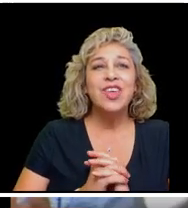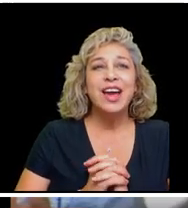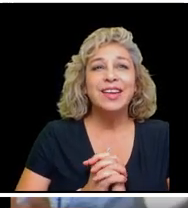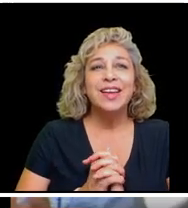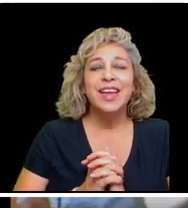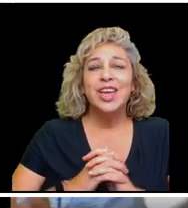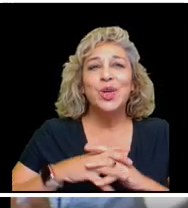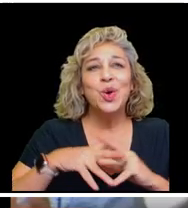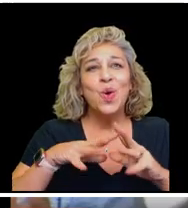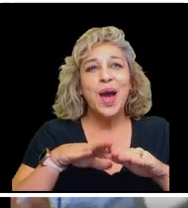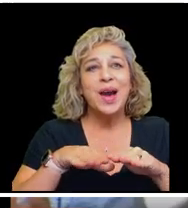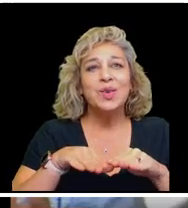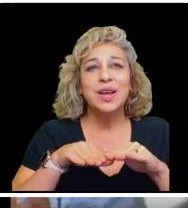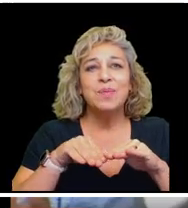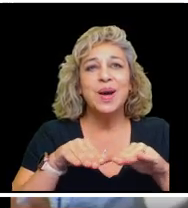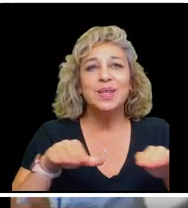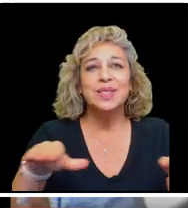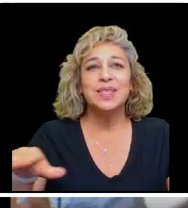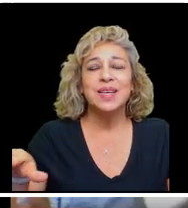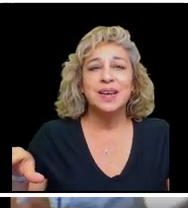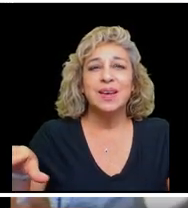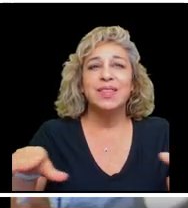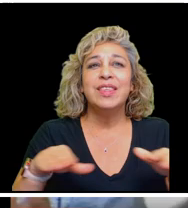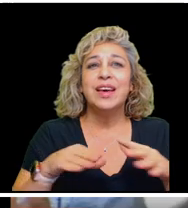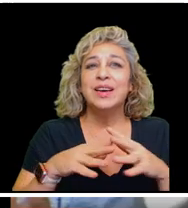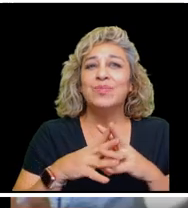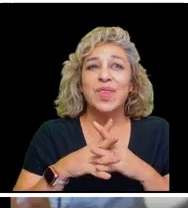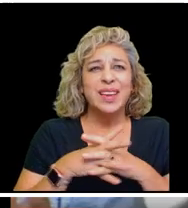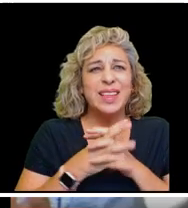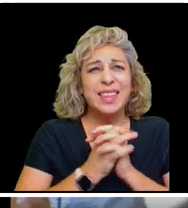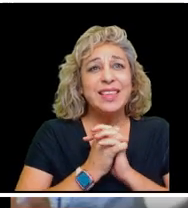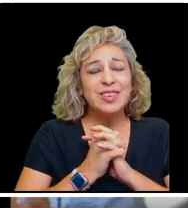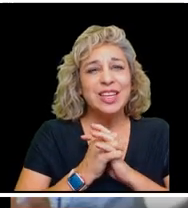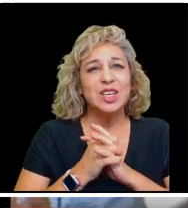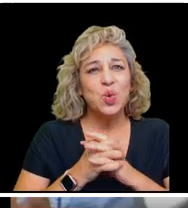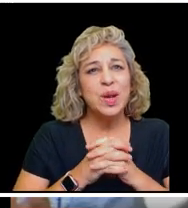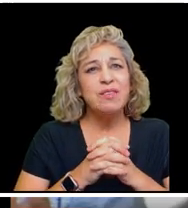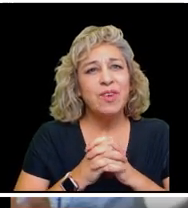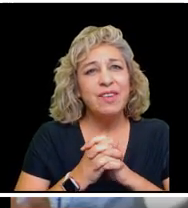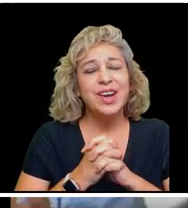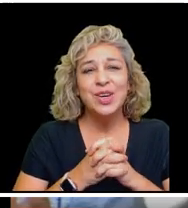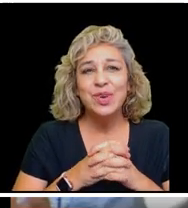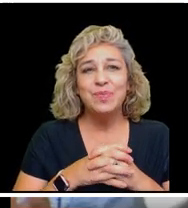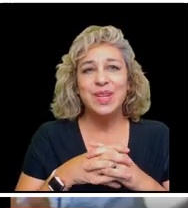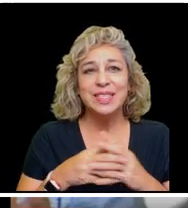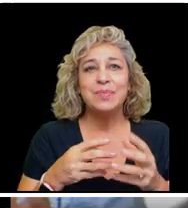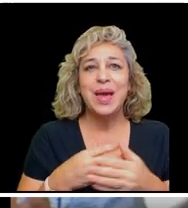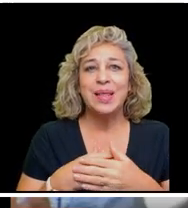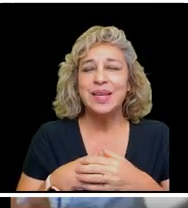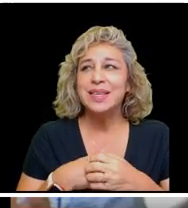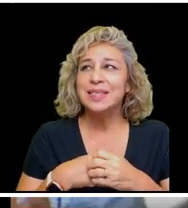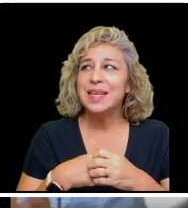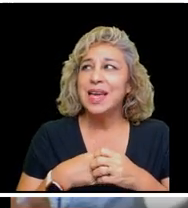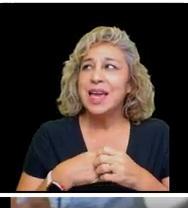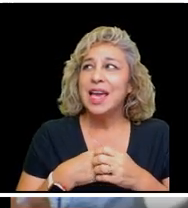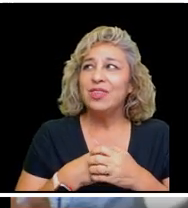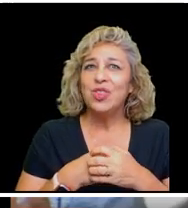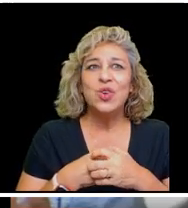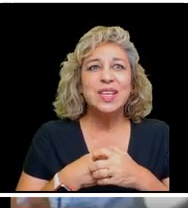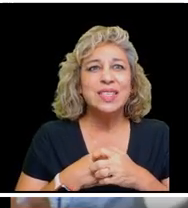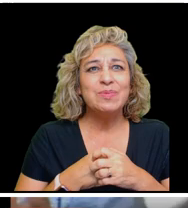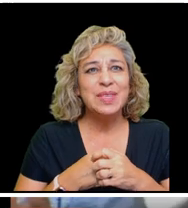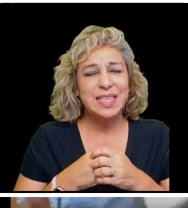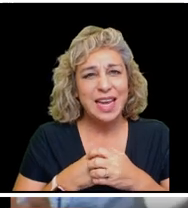after that he'll go out amongst the I think there's like 2,500 municipalities and